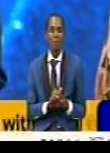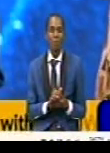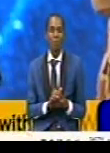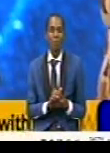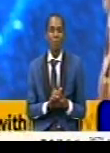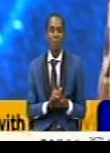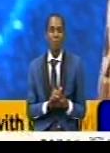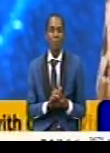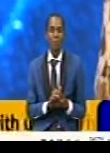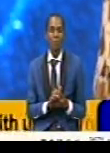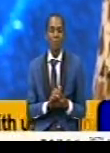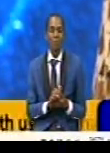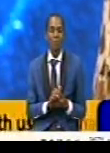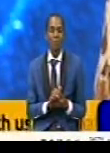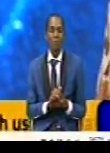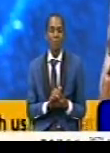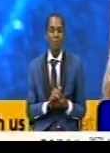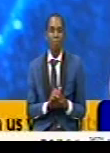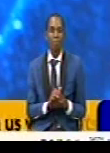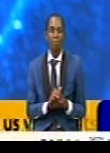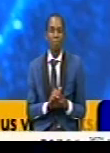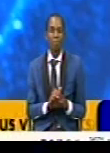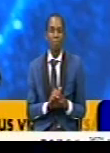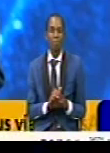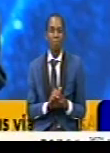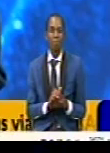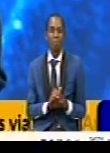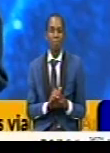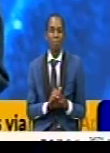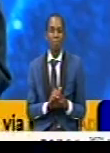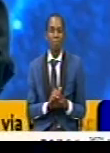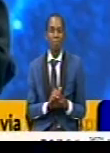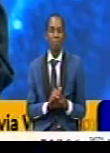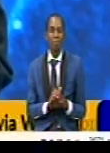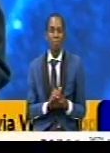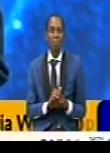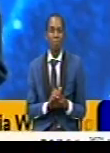the sham, oh, jacob. Ngaru and one got for it.